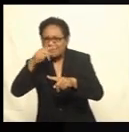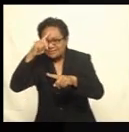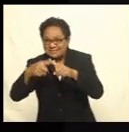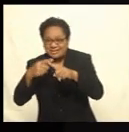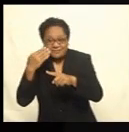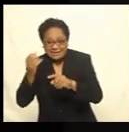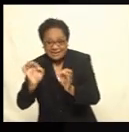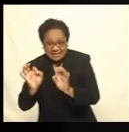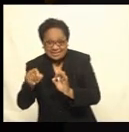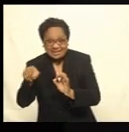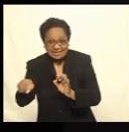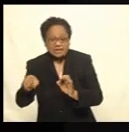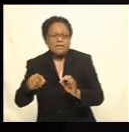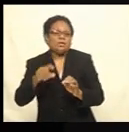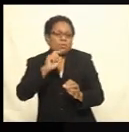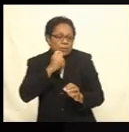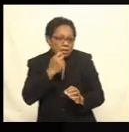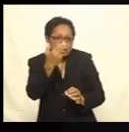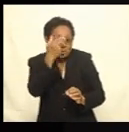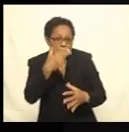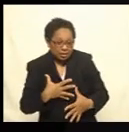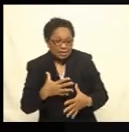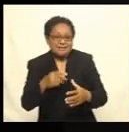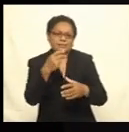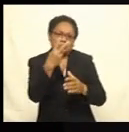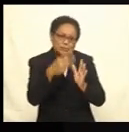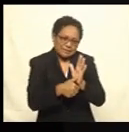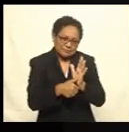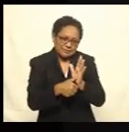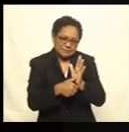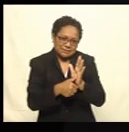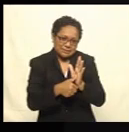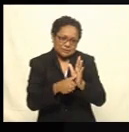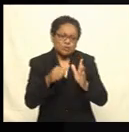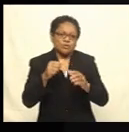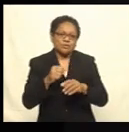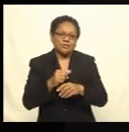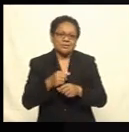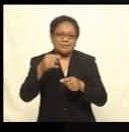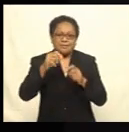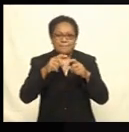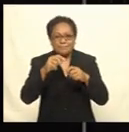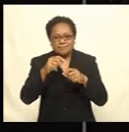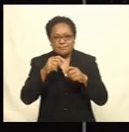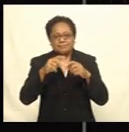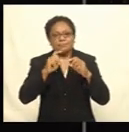be done at least 2 times, as confirmed by Dr. Fong, Edwin.